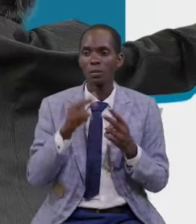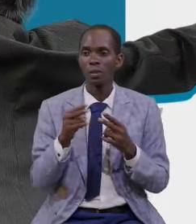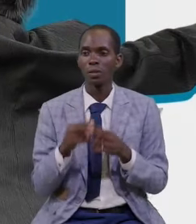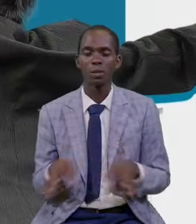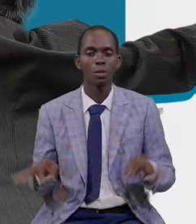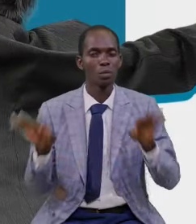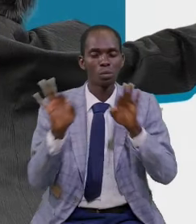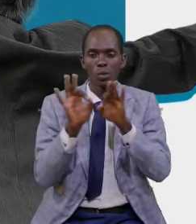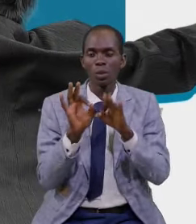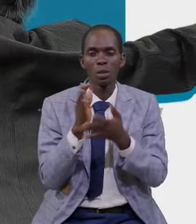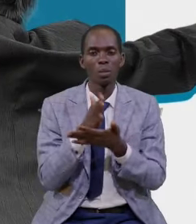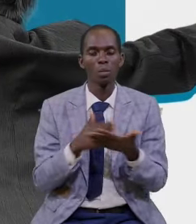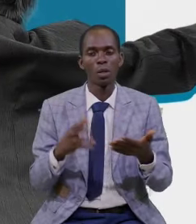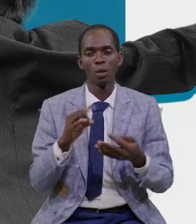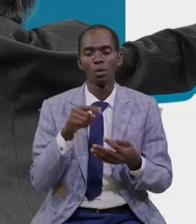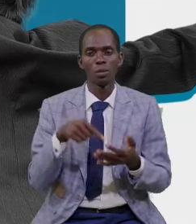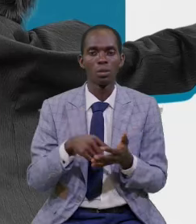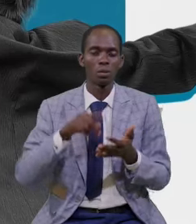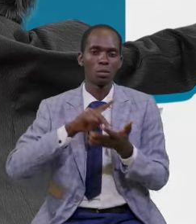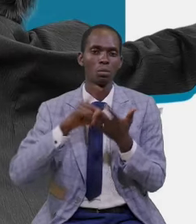great program.